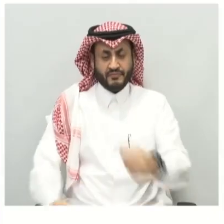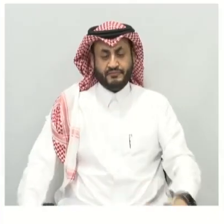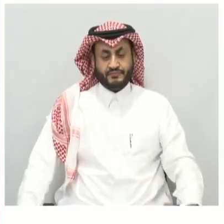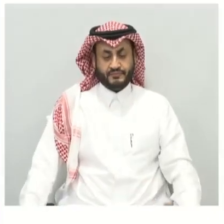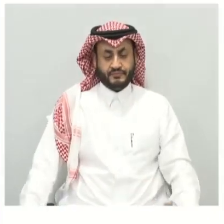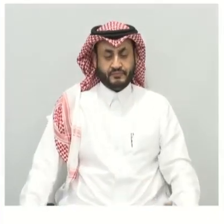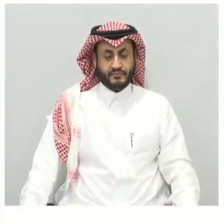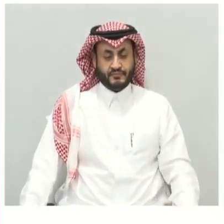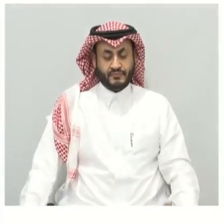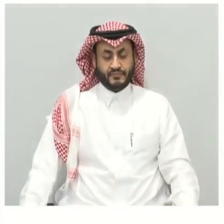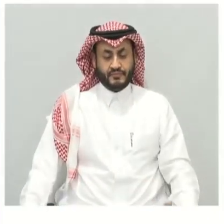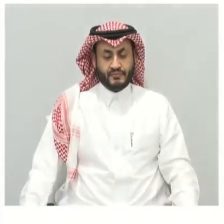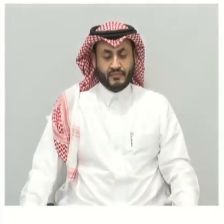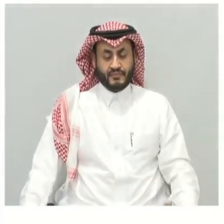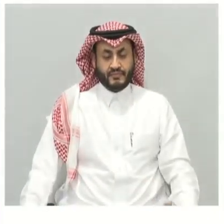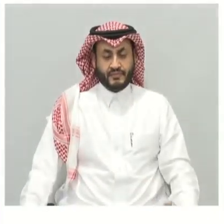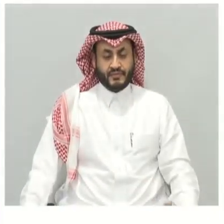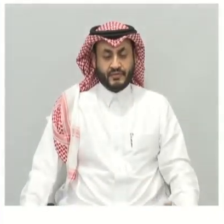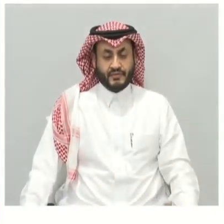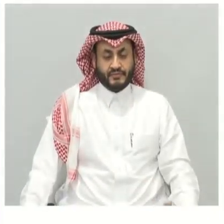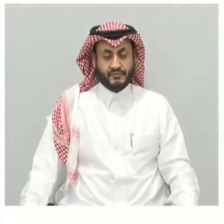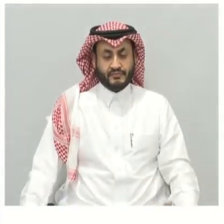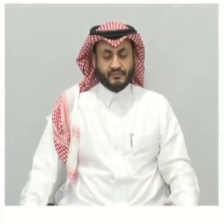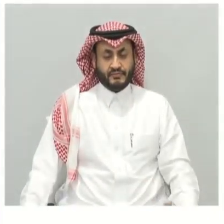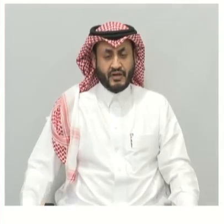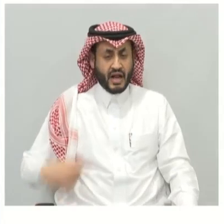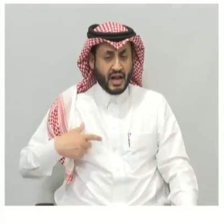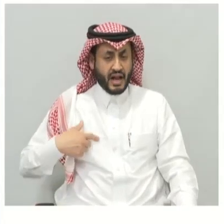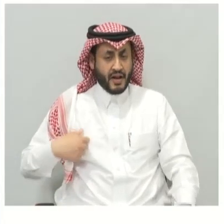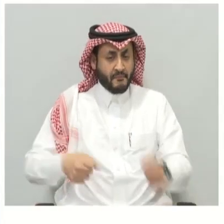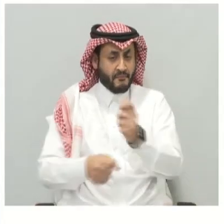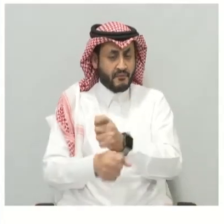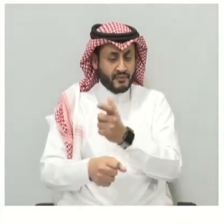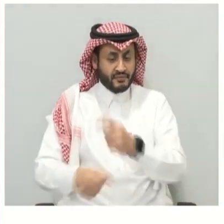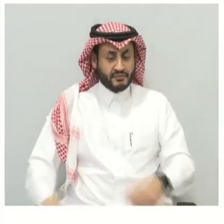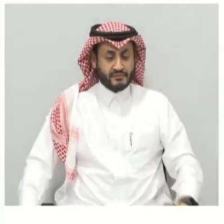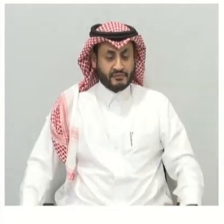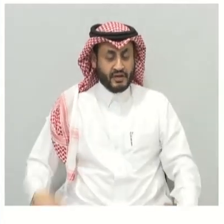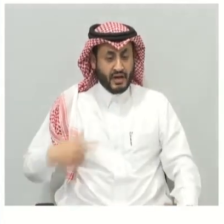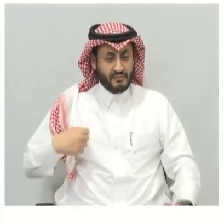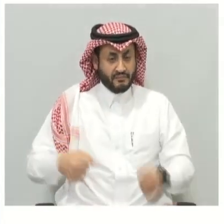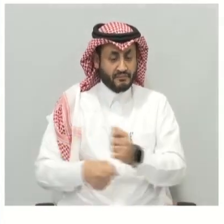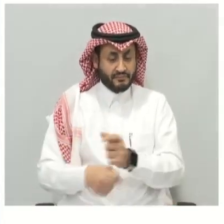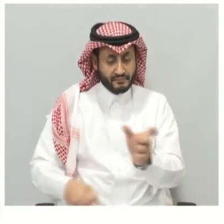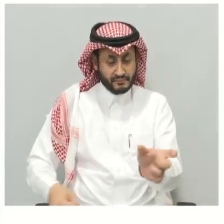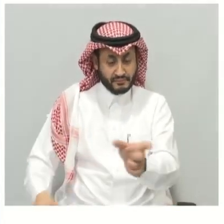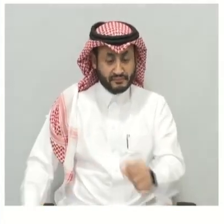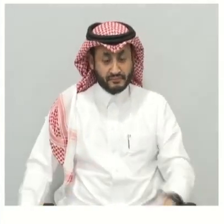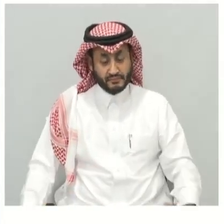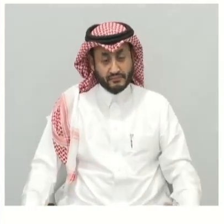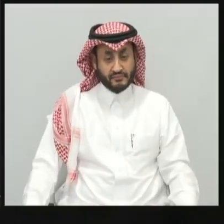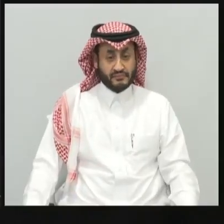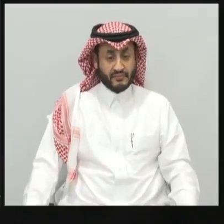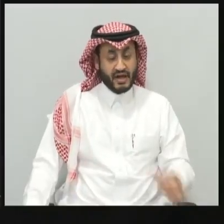text for today, our first exercise today, what is the name of the job? So here, we have different verbs on